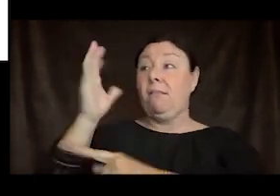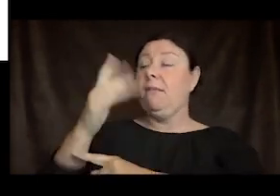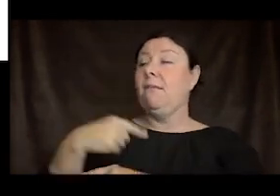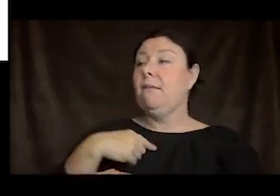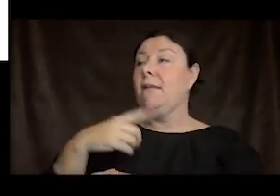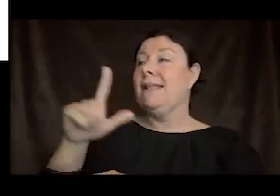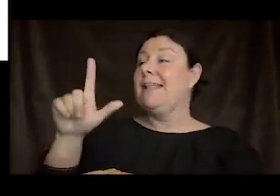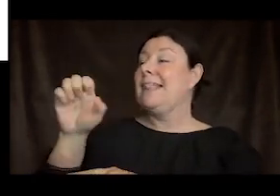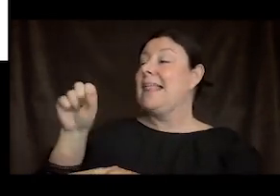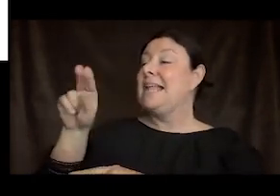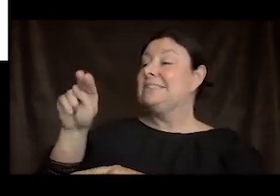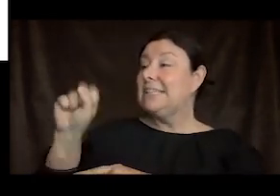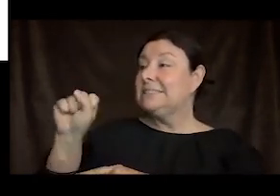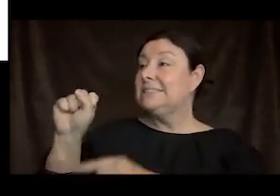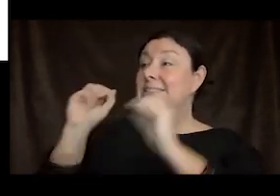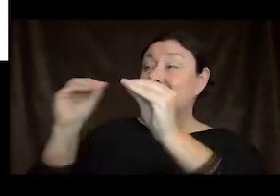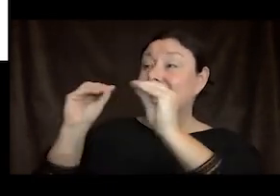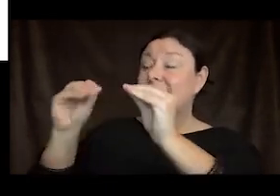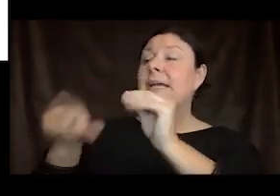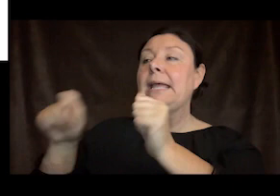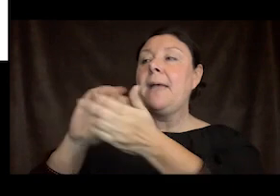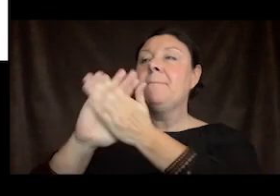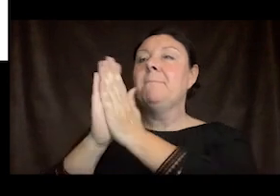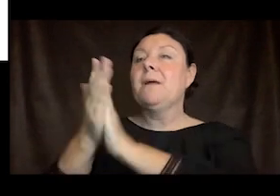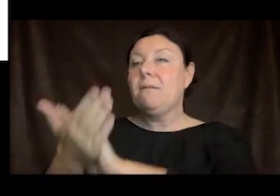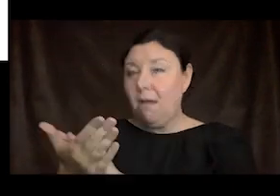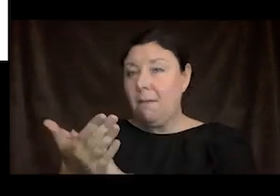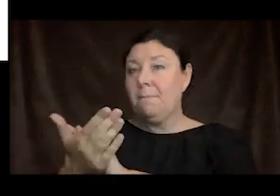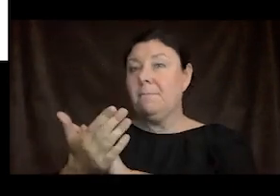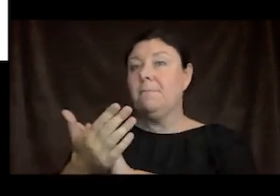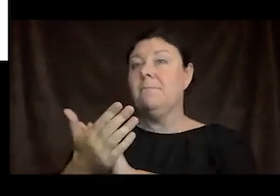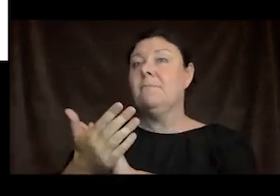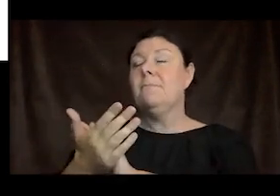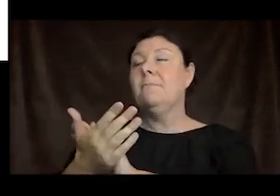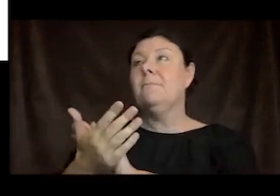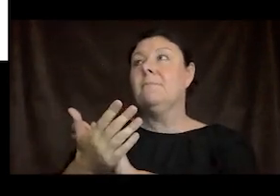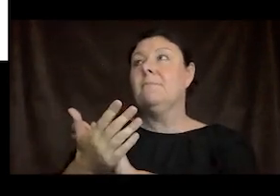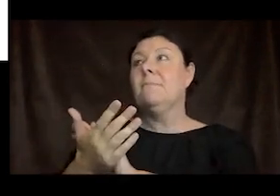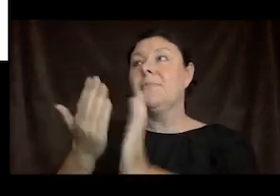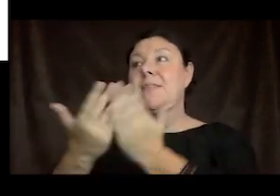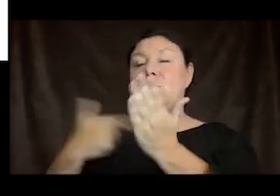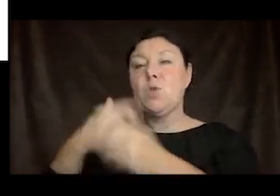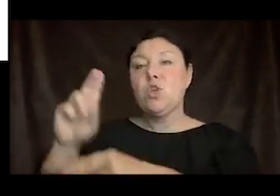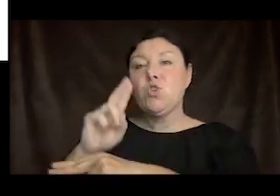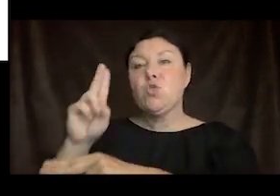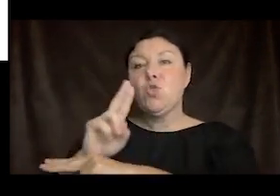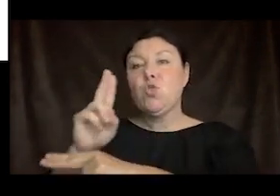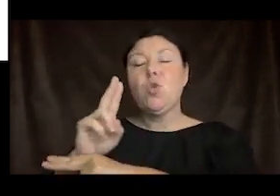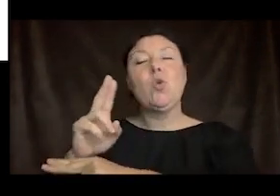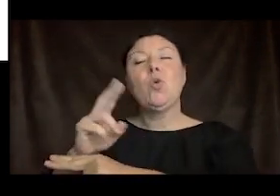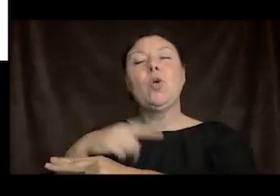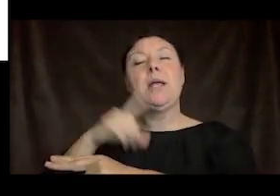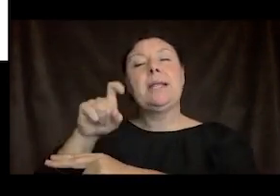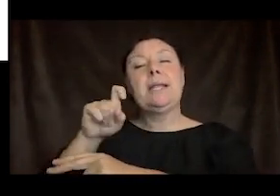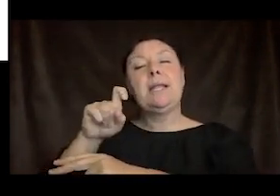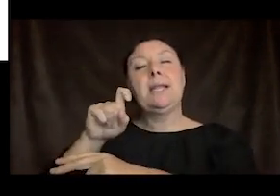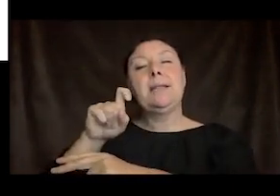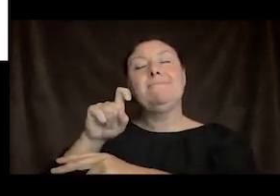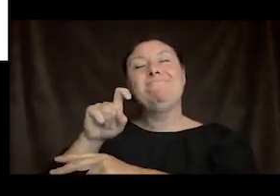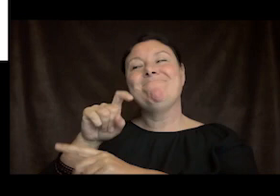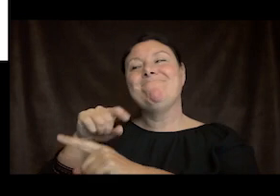think lessons can often become recipes that we use that we don't put in the work that we need